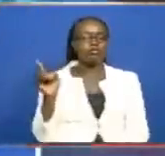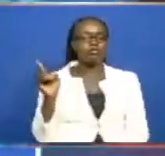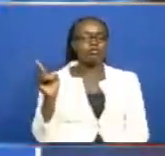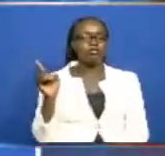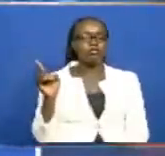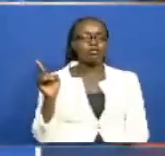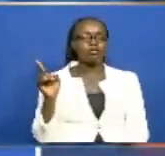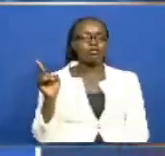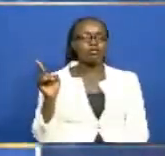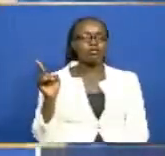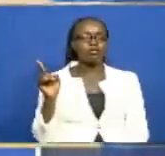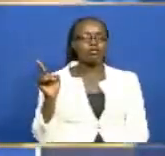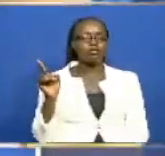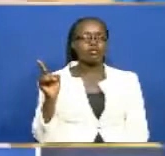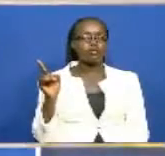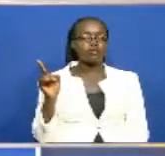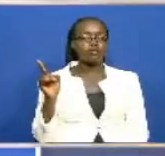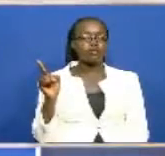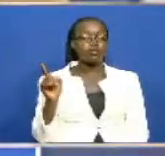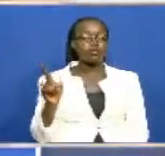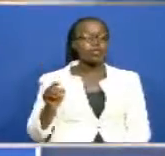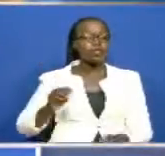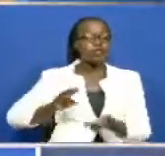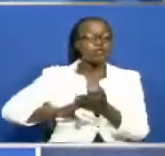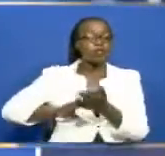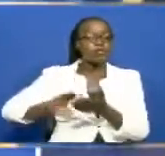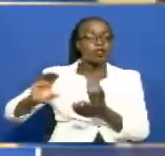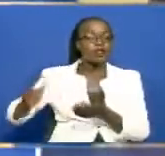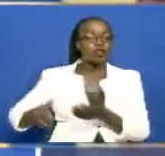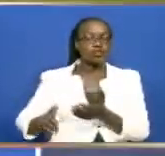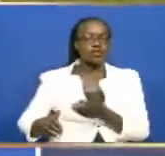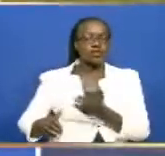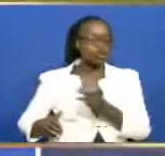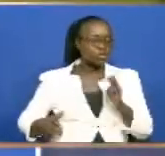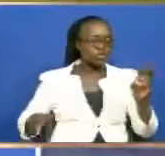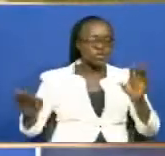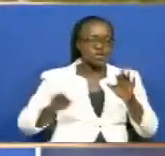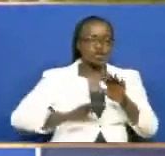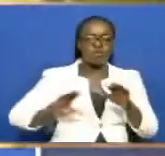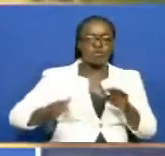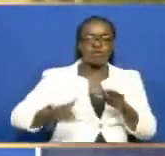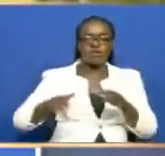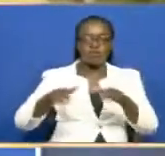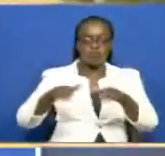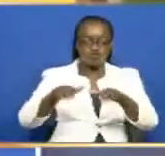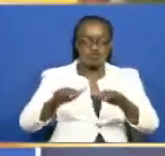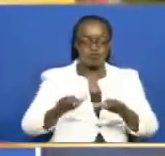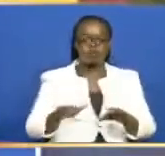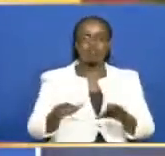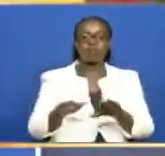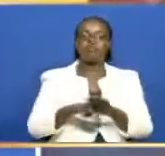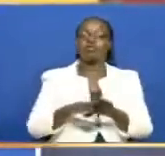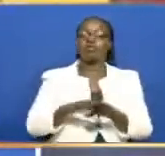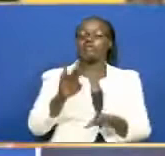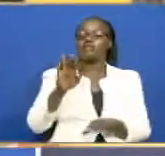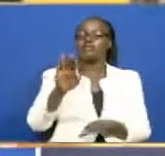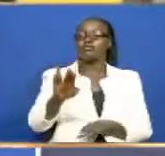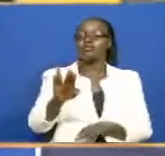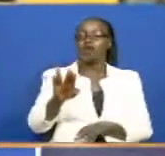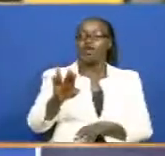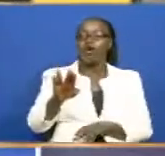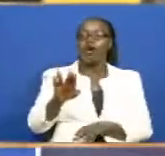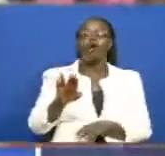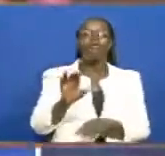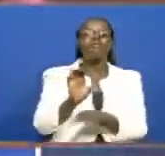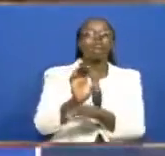A somber mood engulfed Suna West sub-county in Migori during a requiem mass for four members of the Legio Maria religious sect